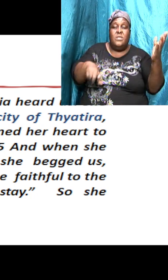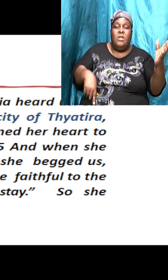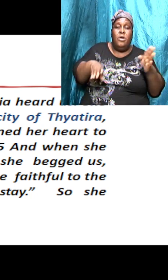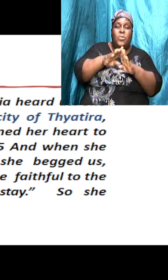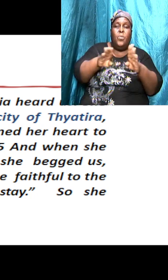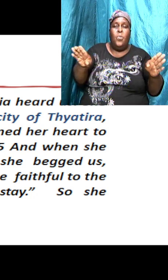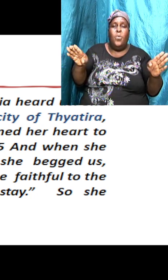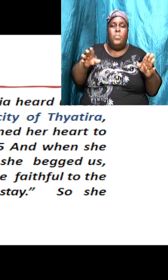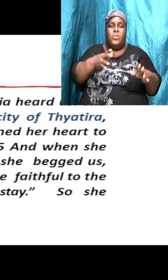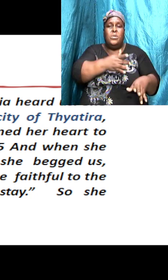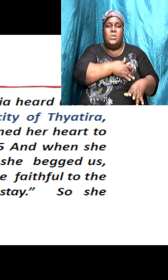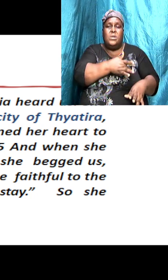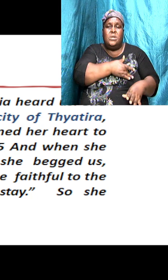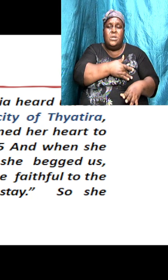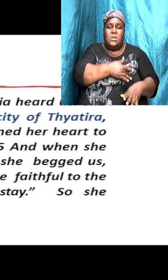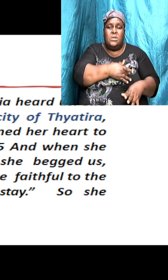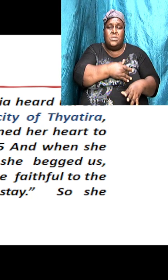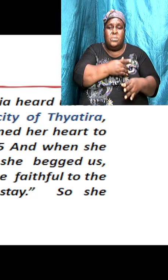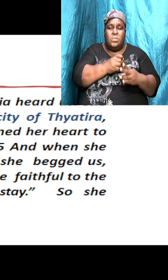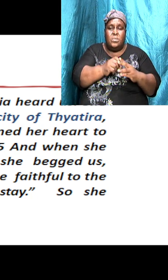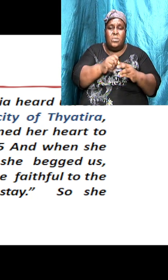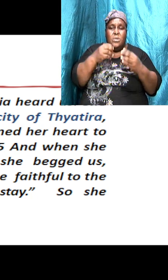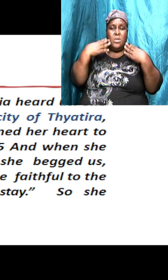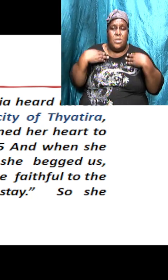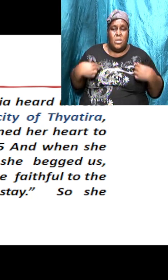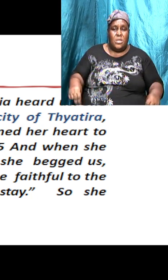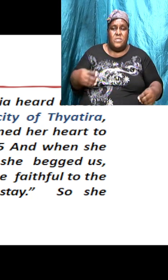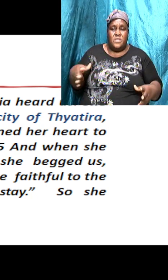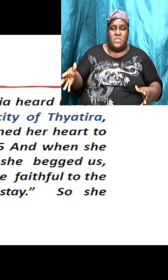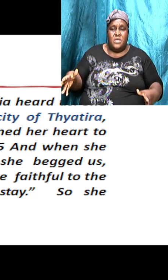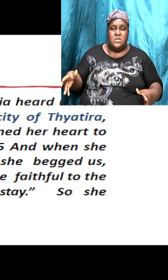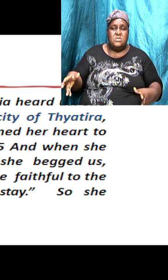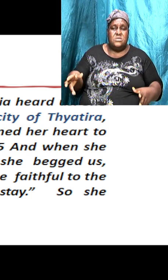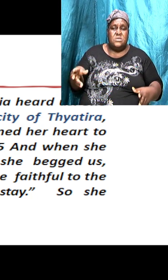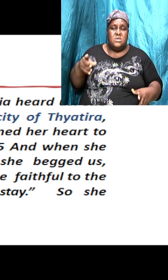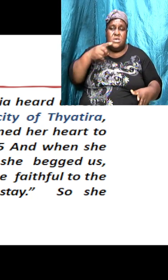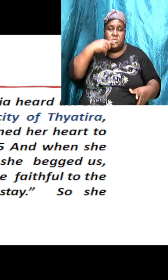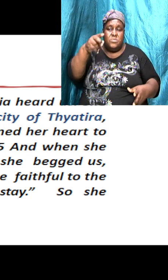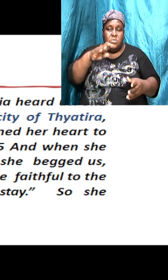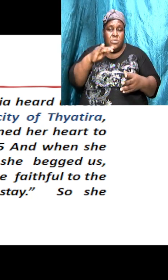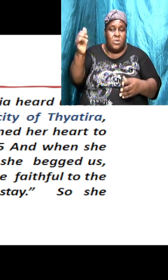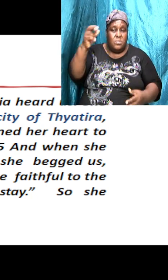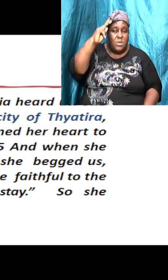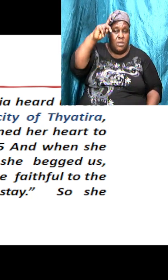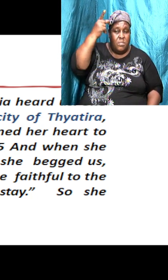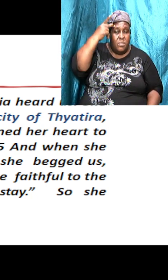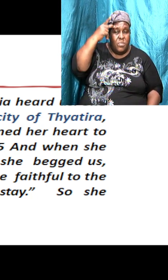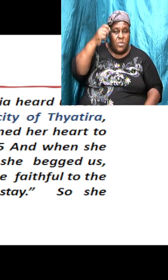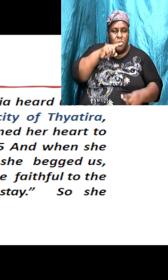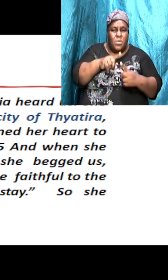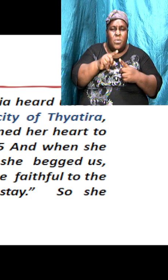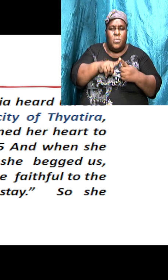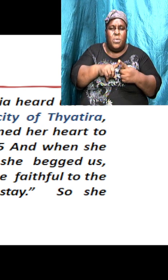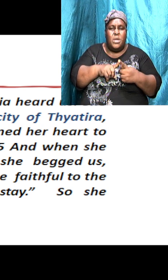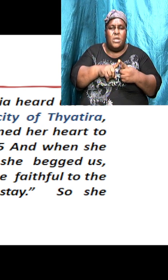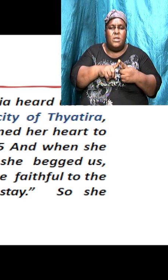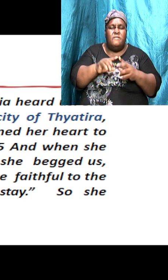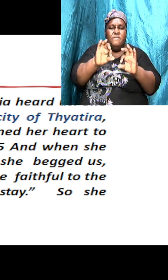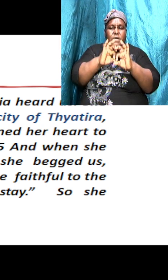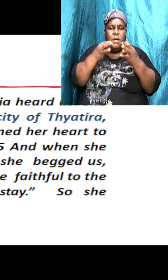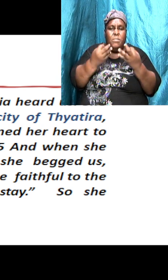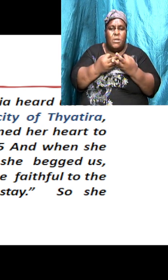to heed the things spoken by Paul. And when she and her household